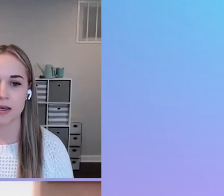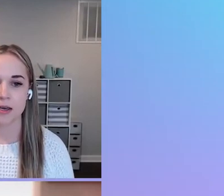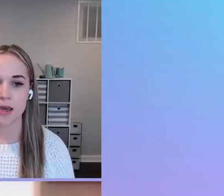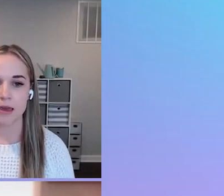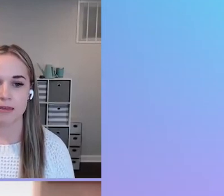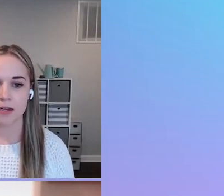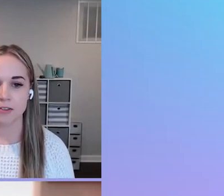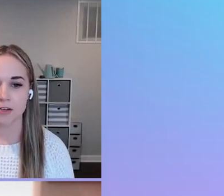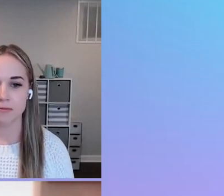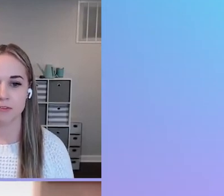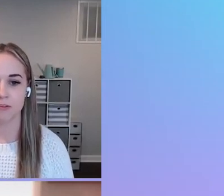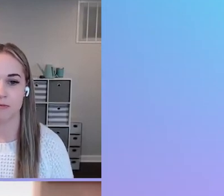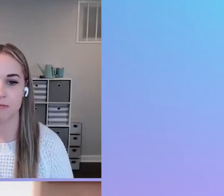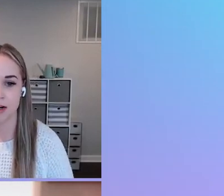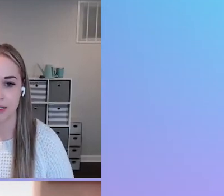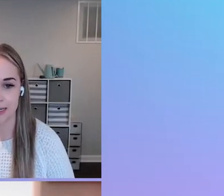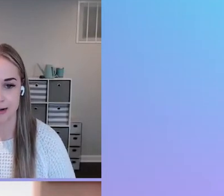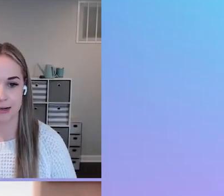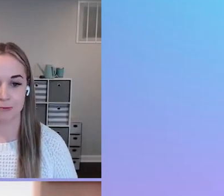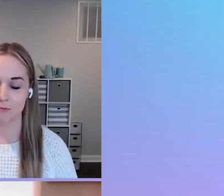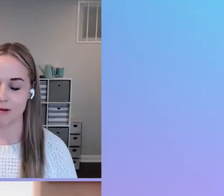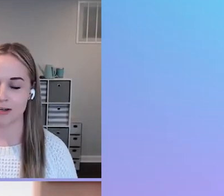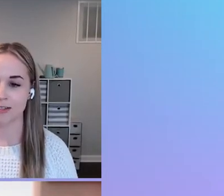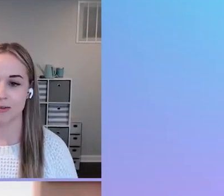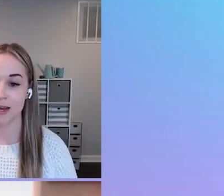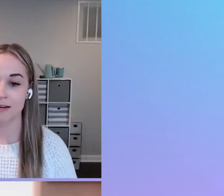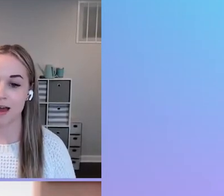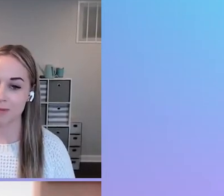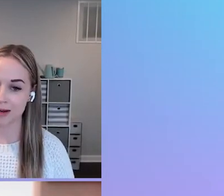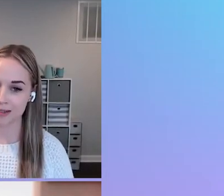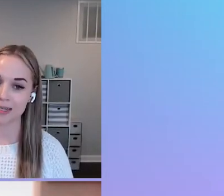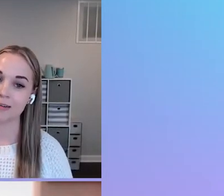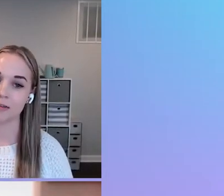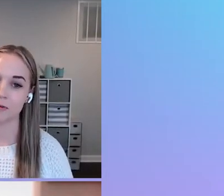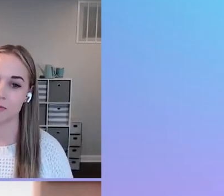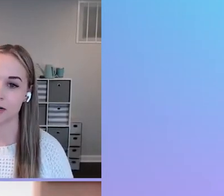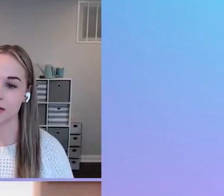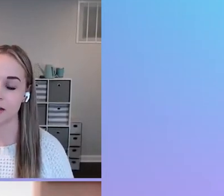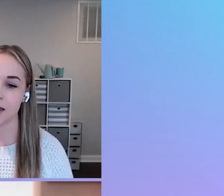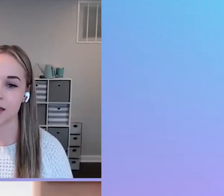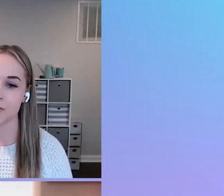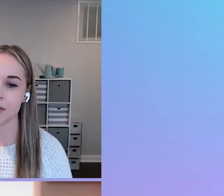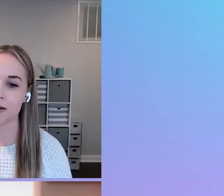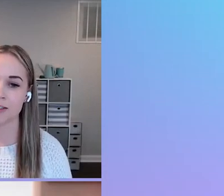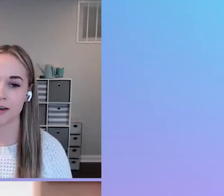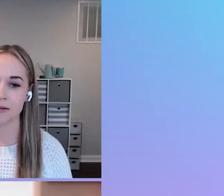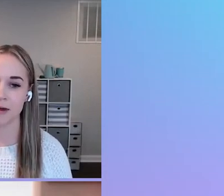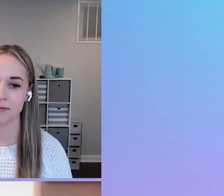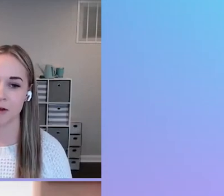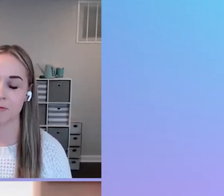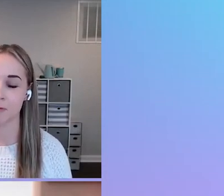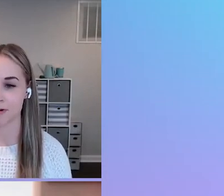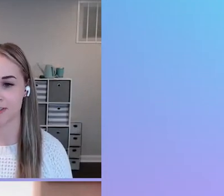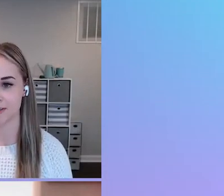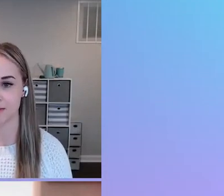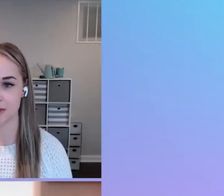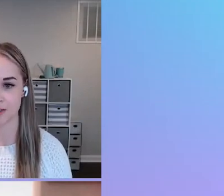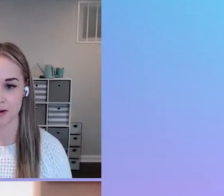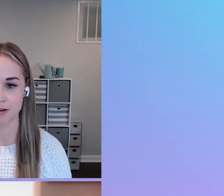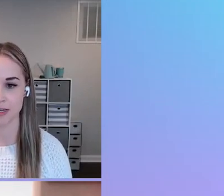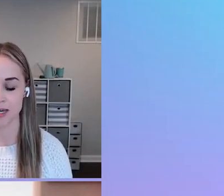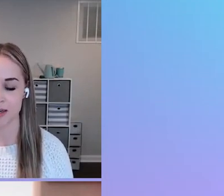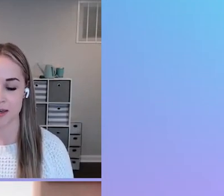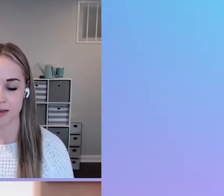champion. And then in terms of monetary rewards, so they are not monetarily rewarded. We are talking about a reward